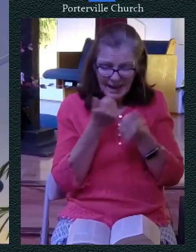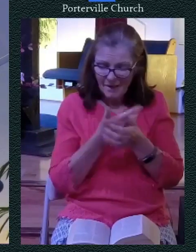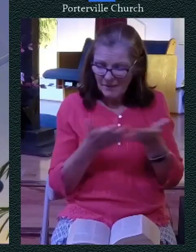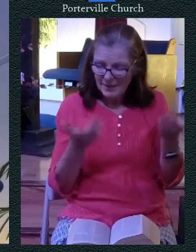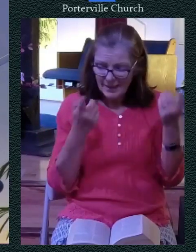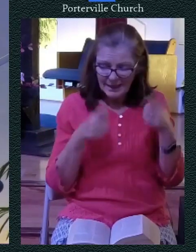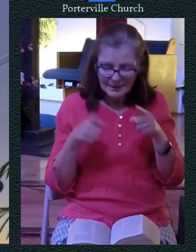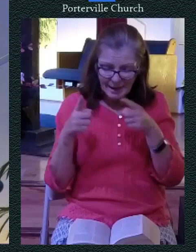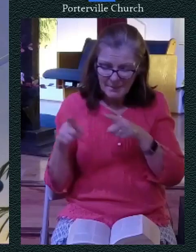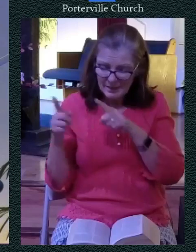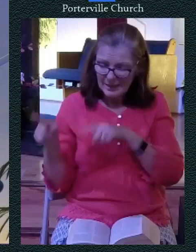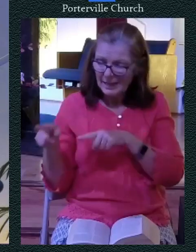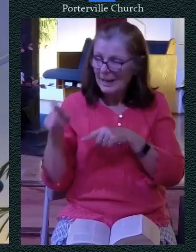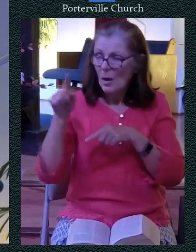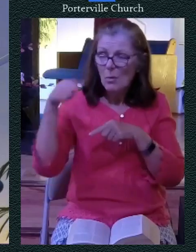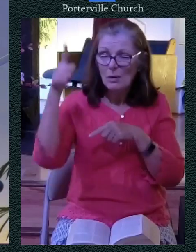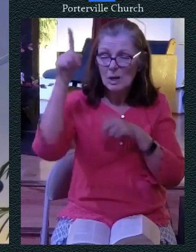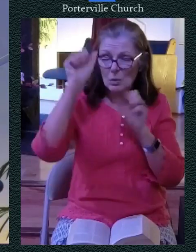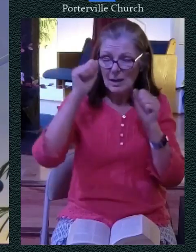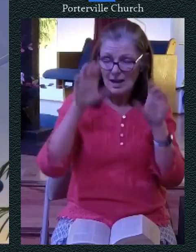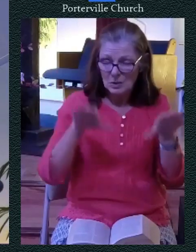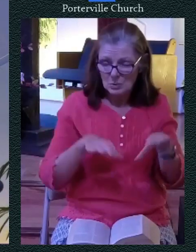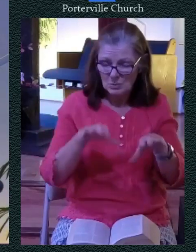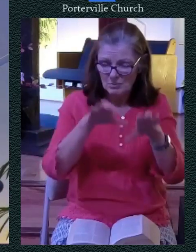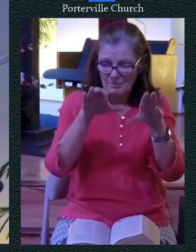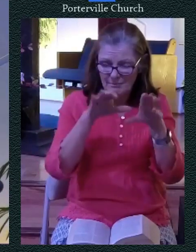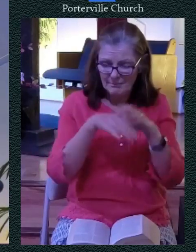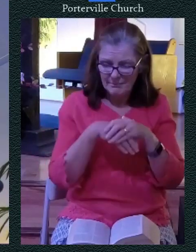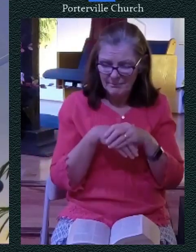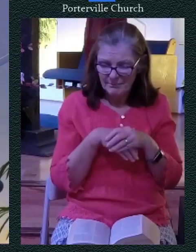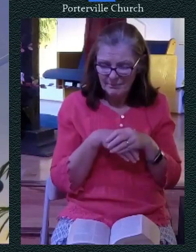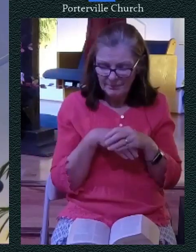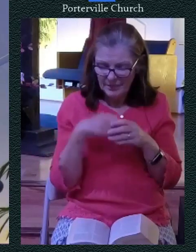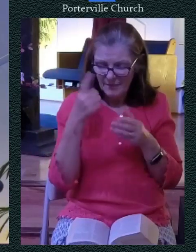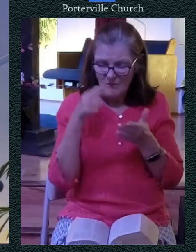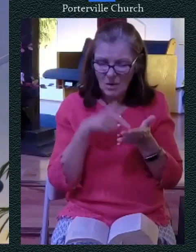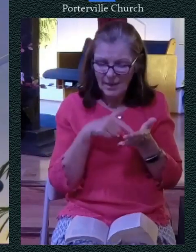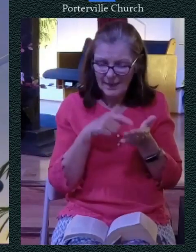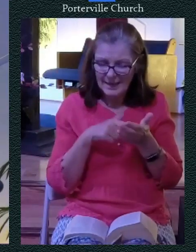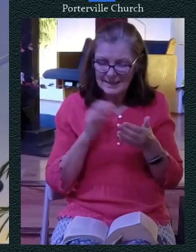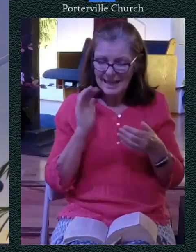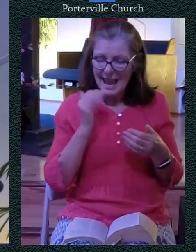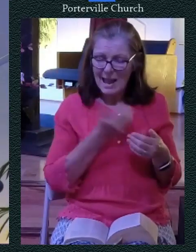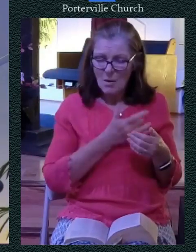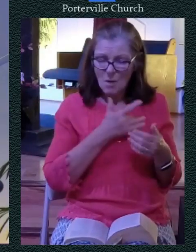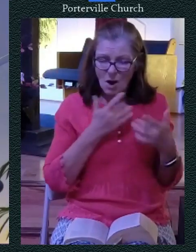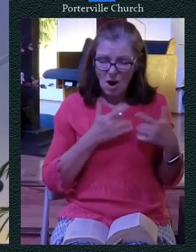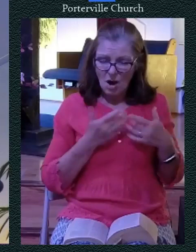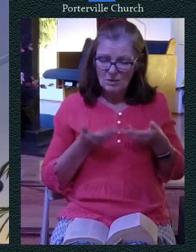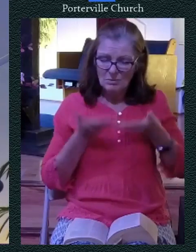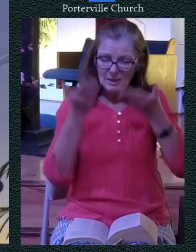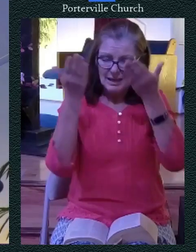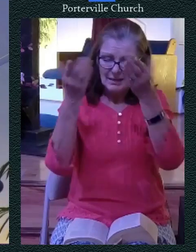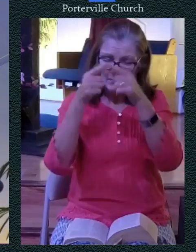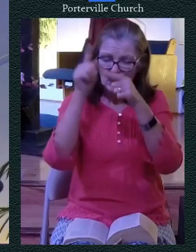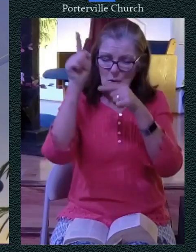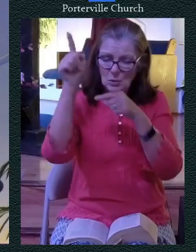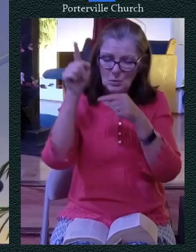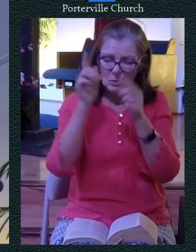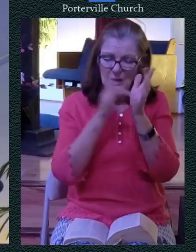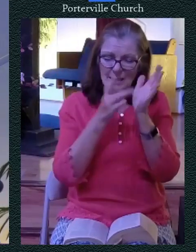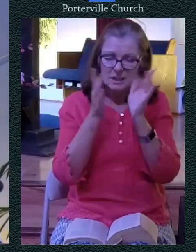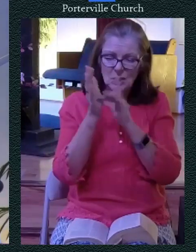can accomplish. To this end, Lord, we give you our hearts again. In Jesus' name,